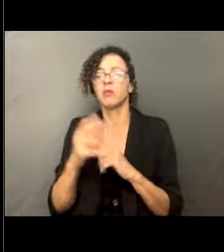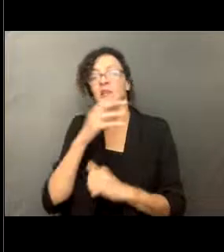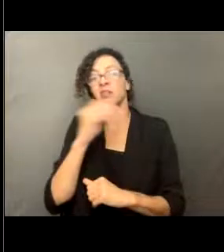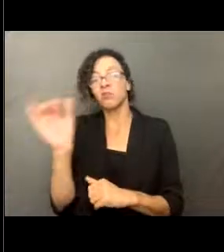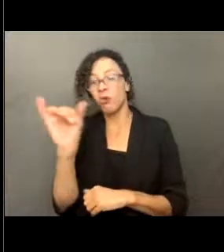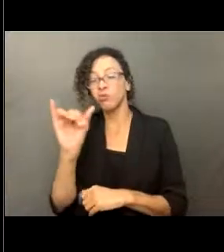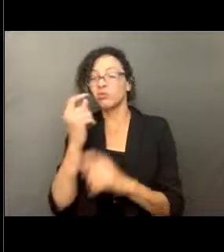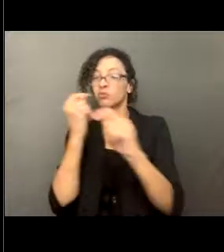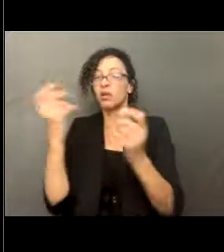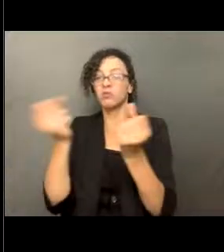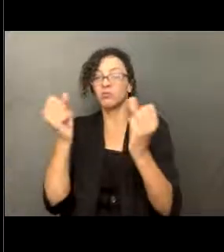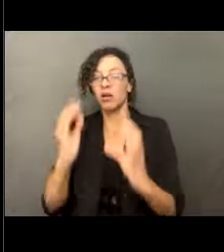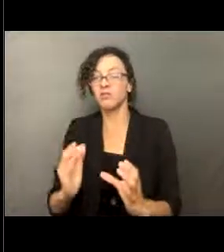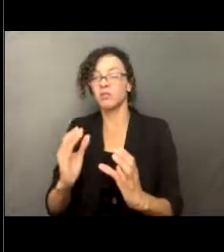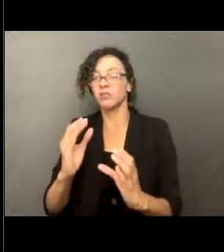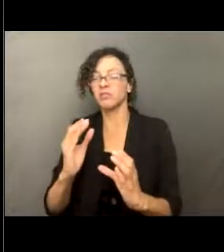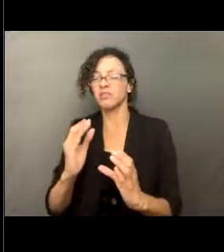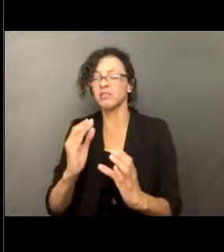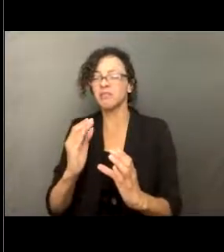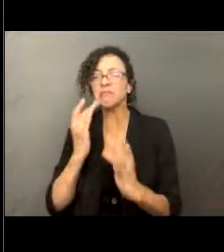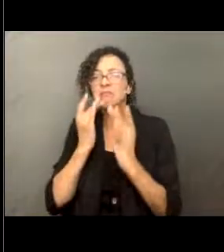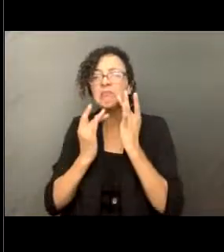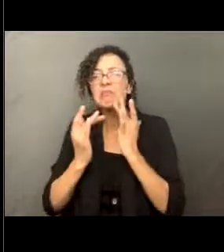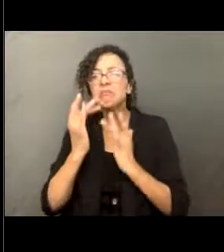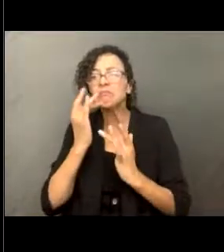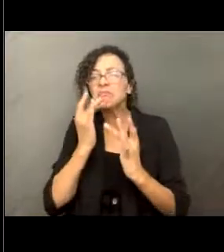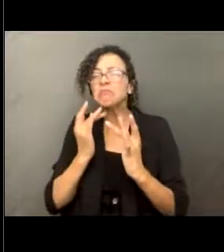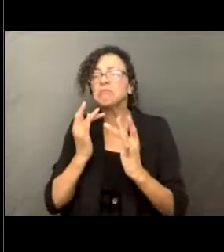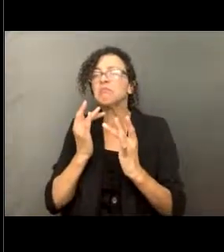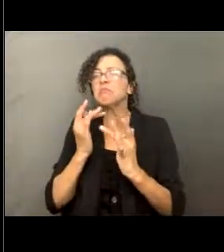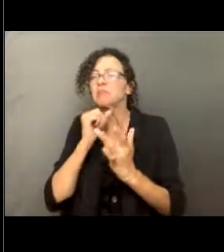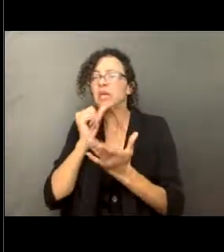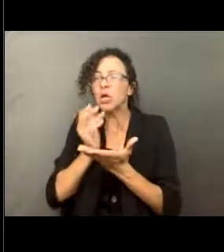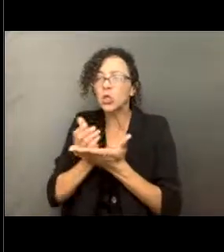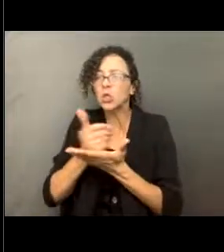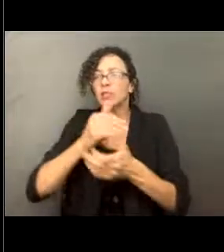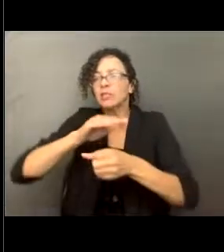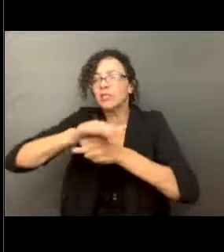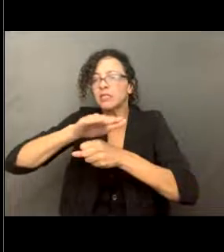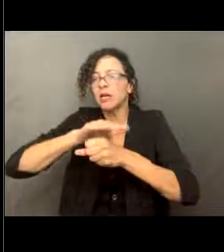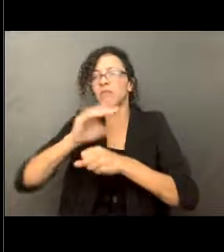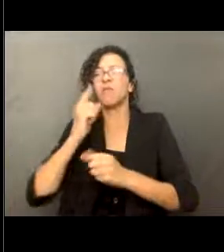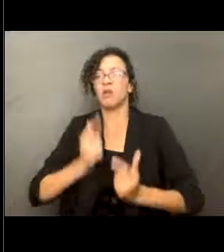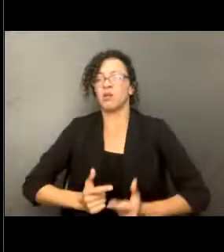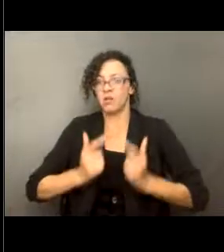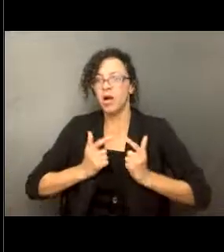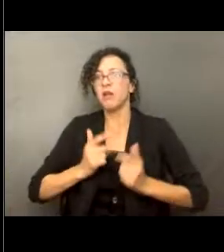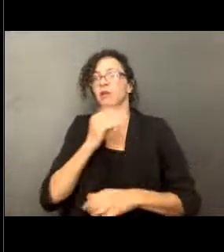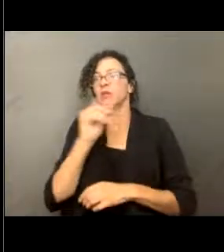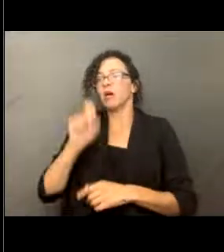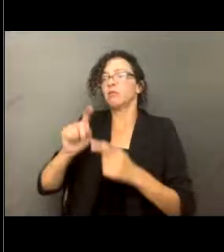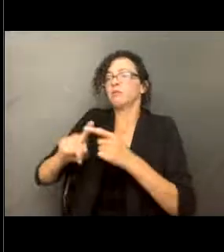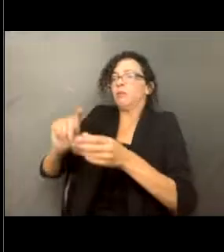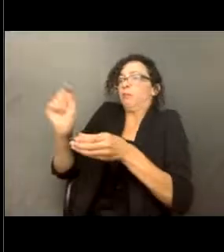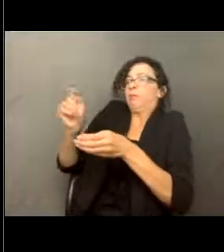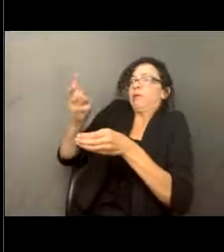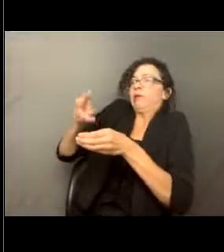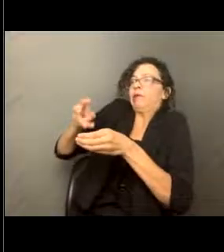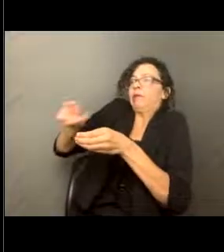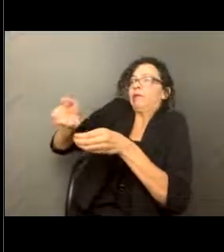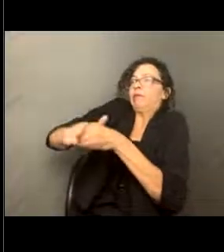anyways, and then have to go through that trouble. So Yeah, I hear that. I think when we have this detailed out in